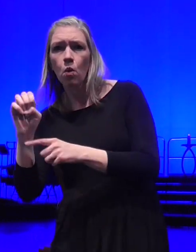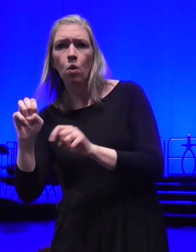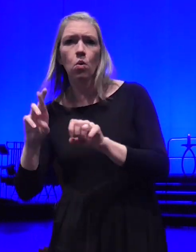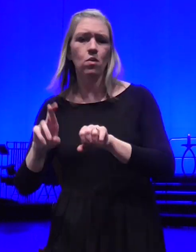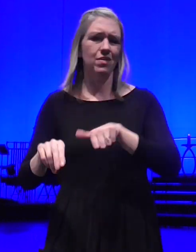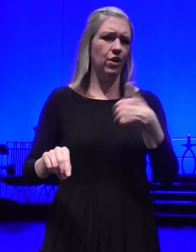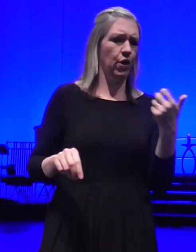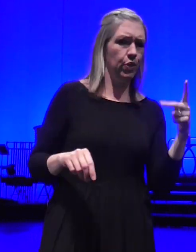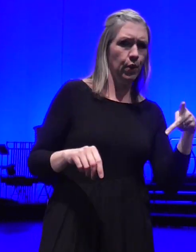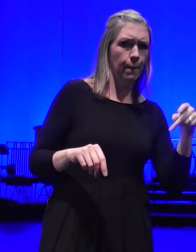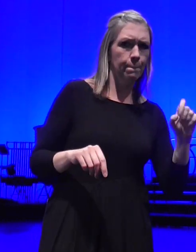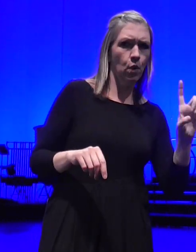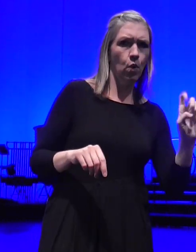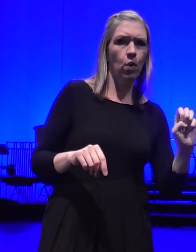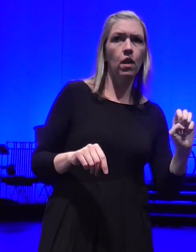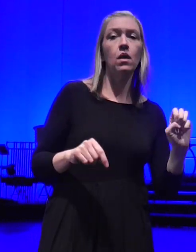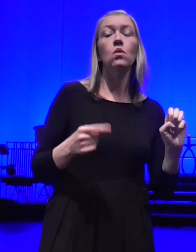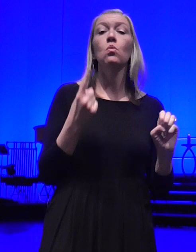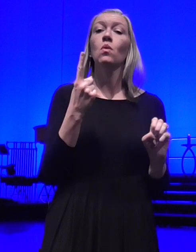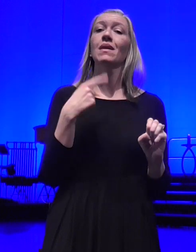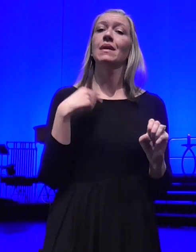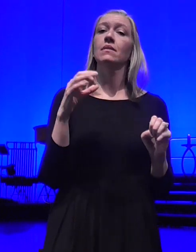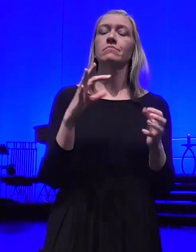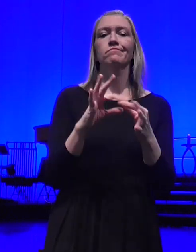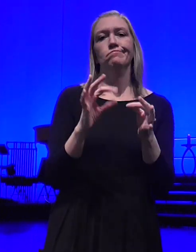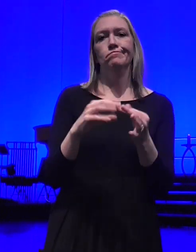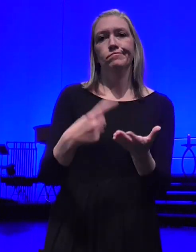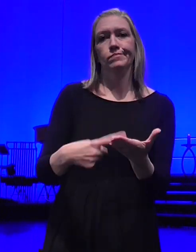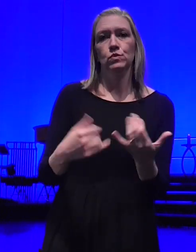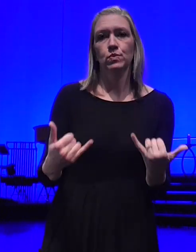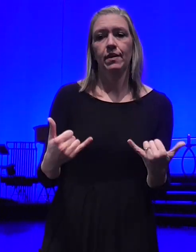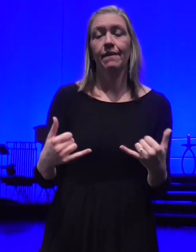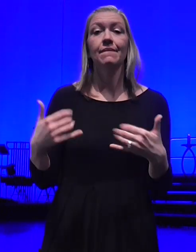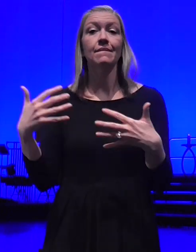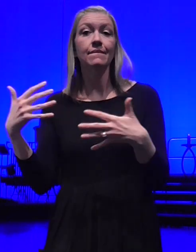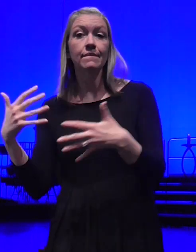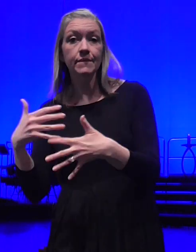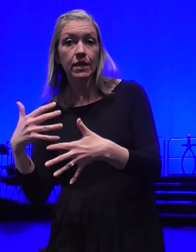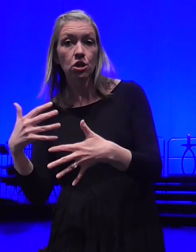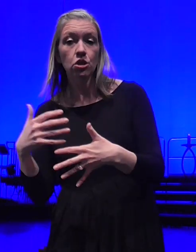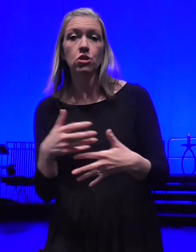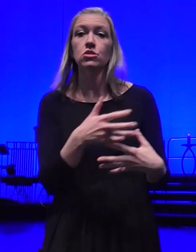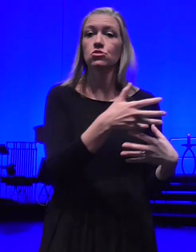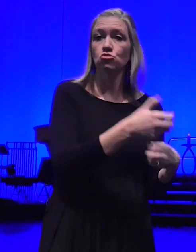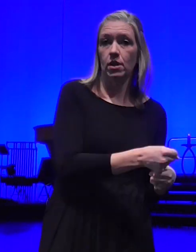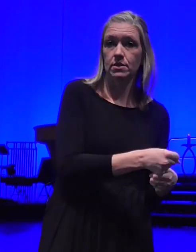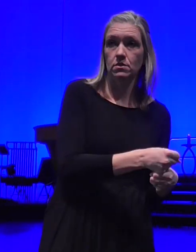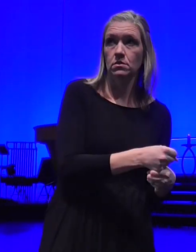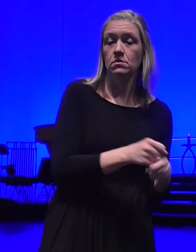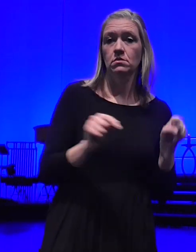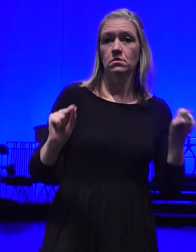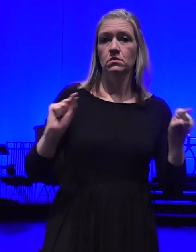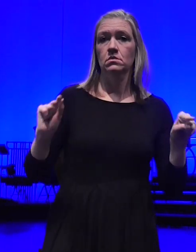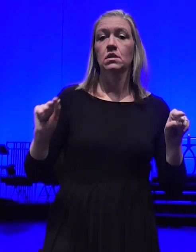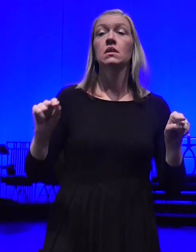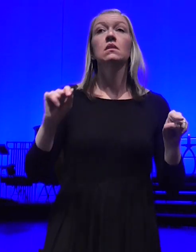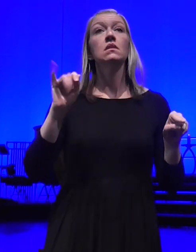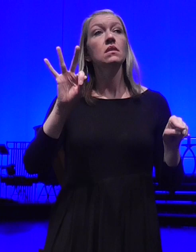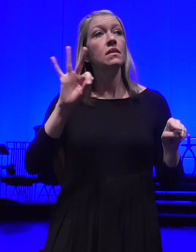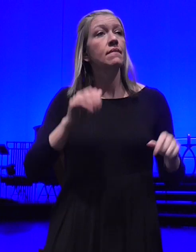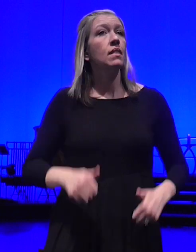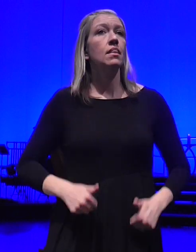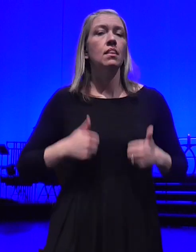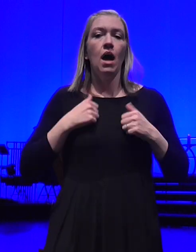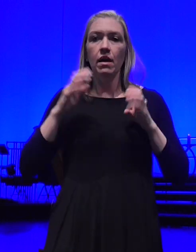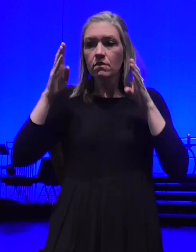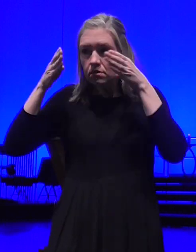I'm going to mention to you are fear and trust. If you live in fear,